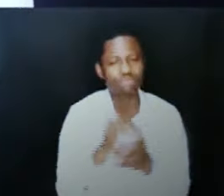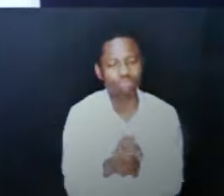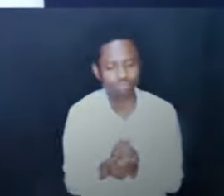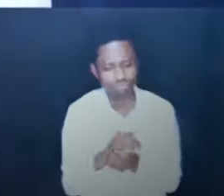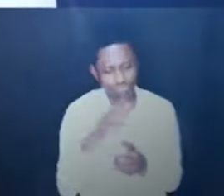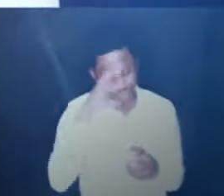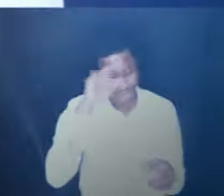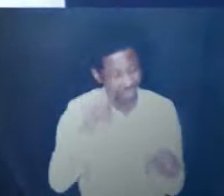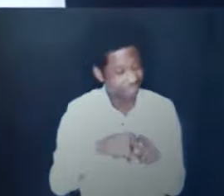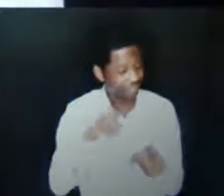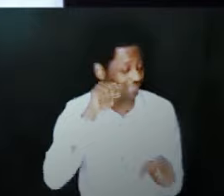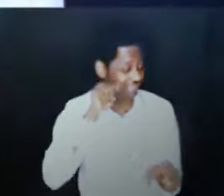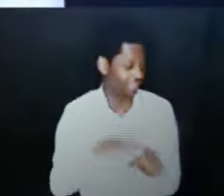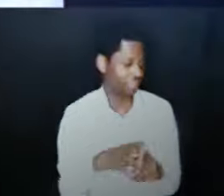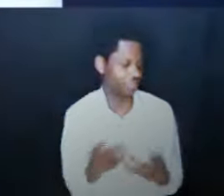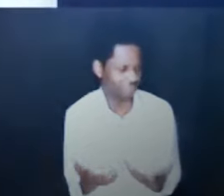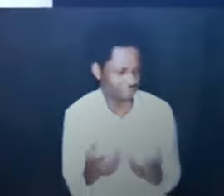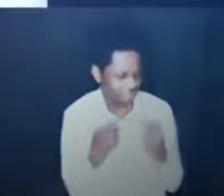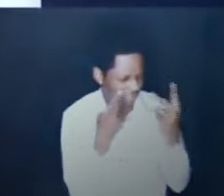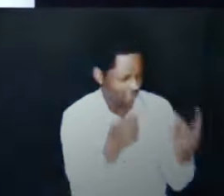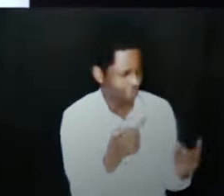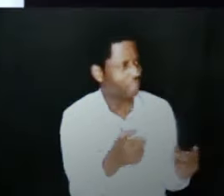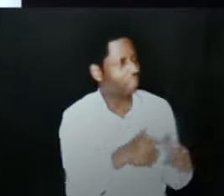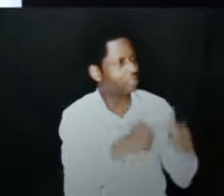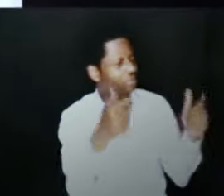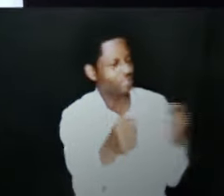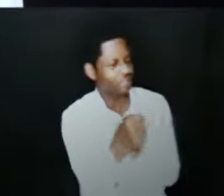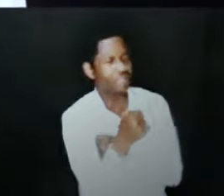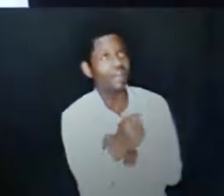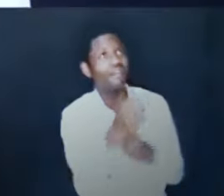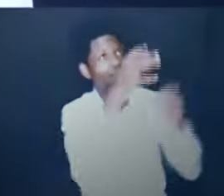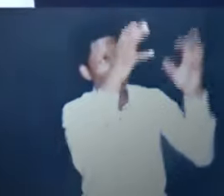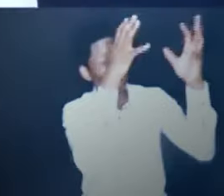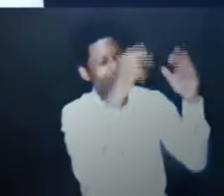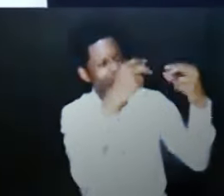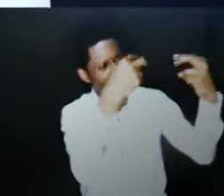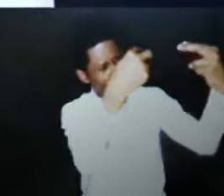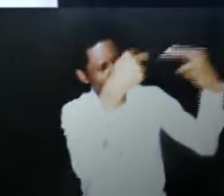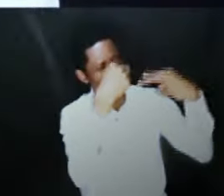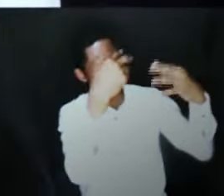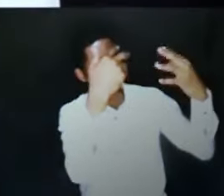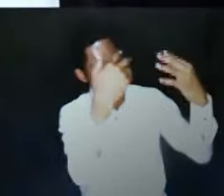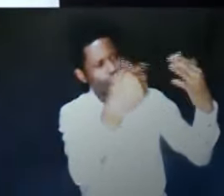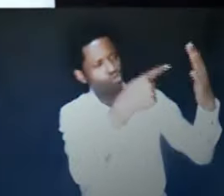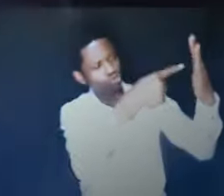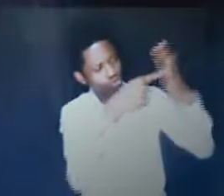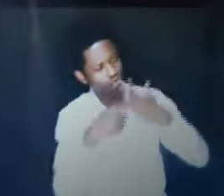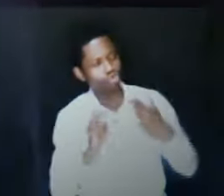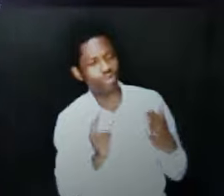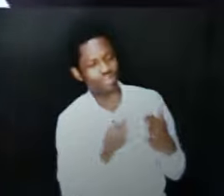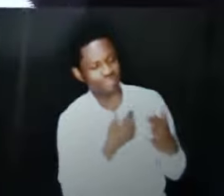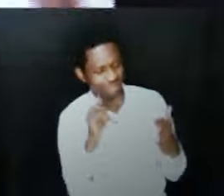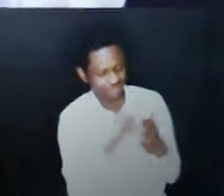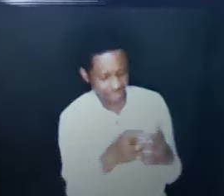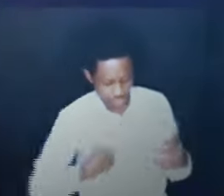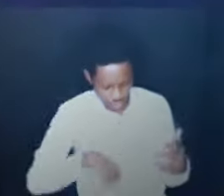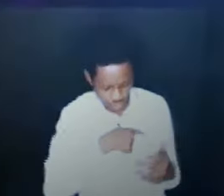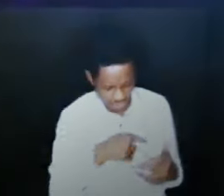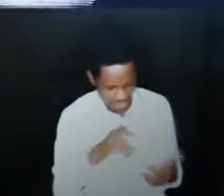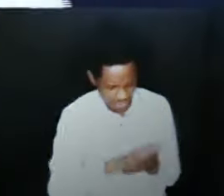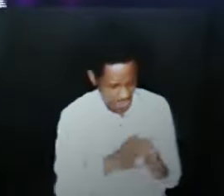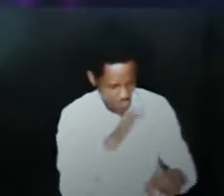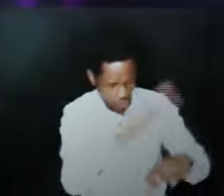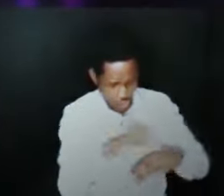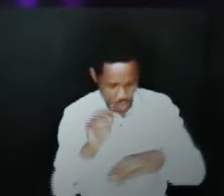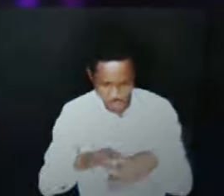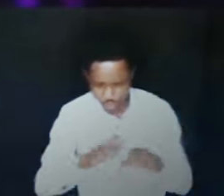sisters, see what great love the Father has lavished on us, that we should be called